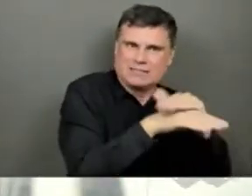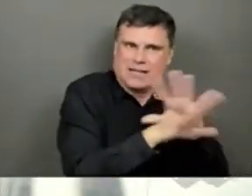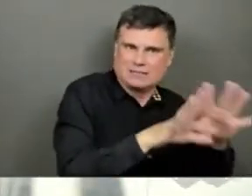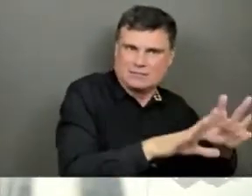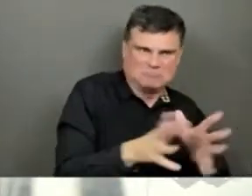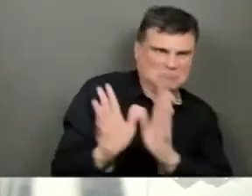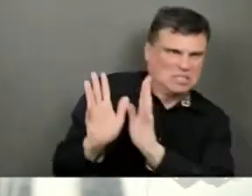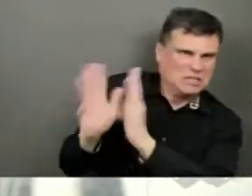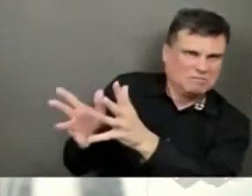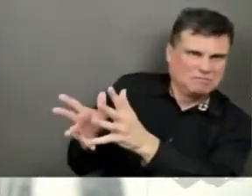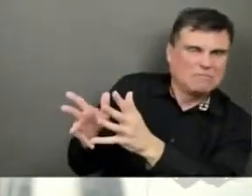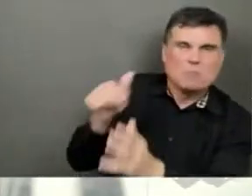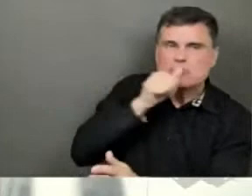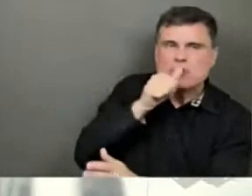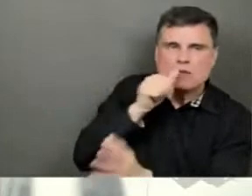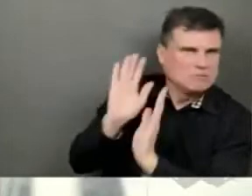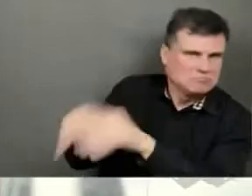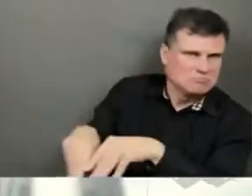committed to doing.